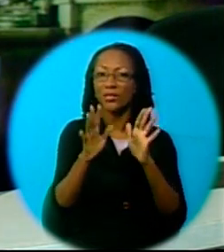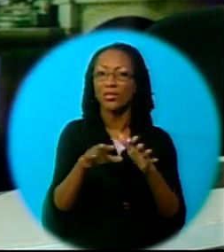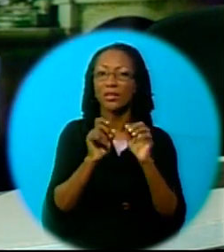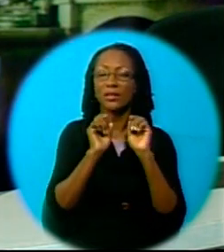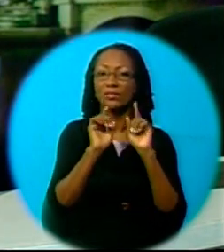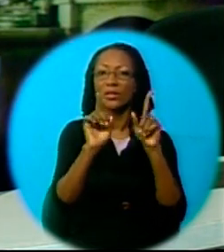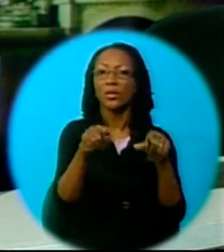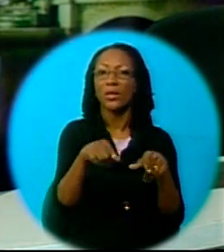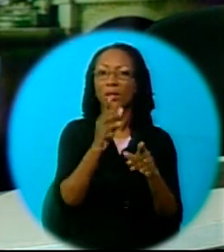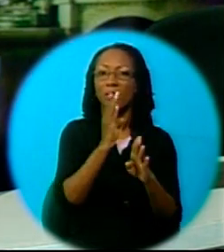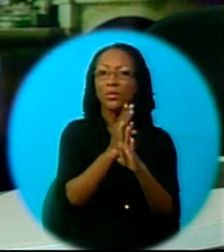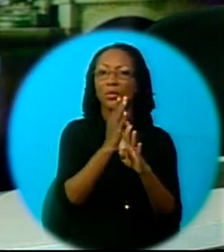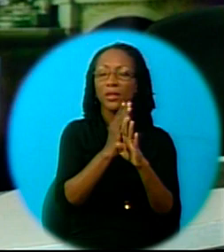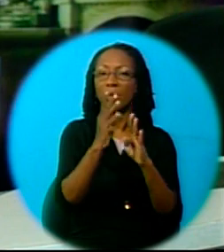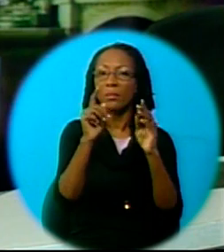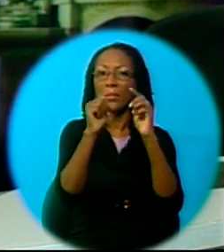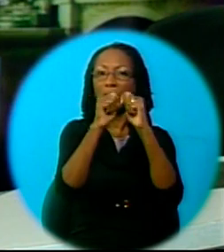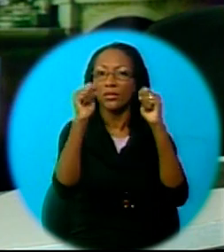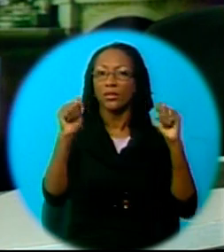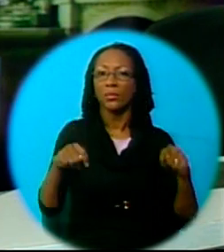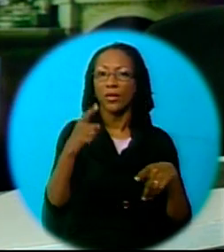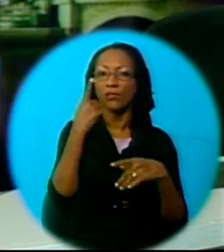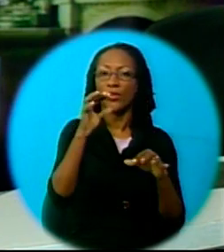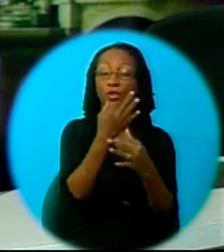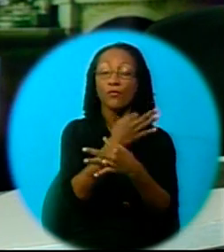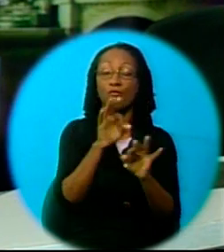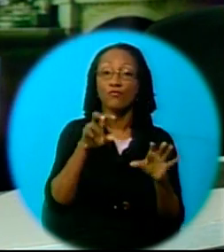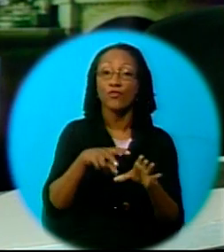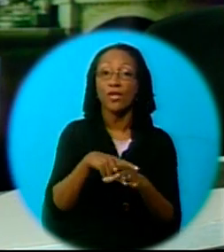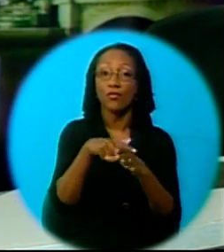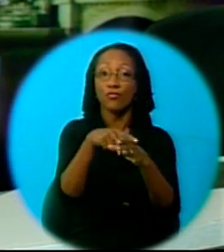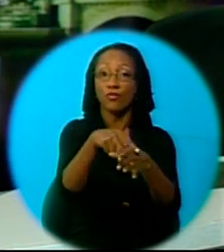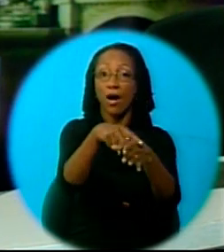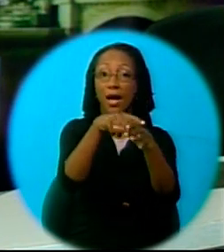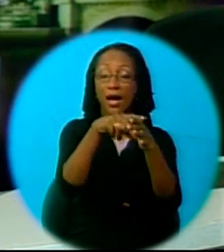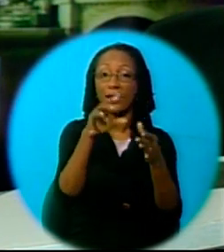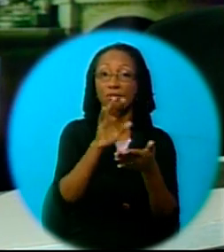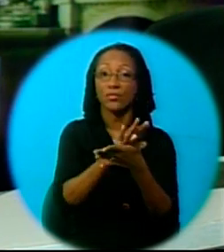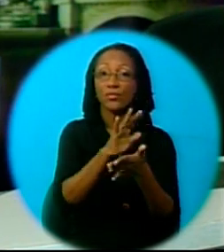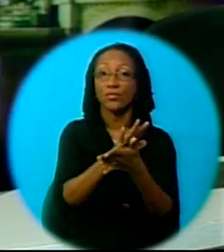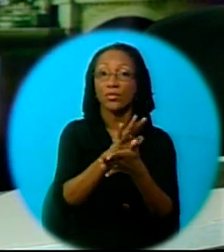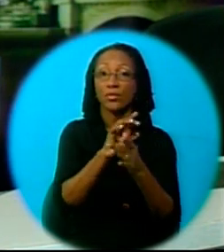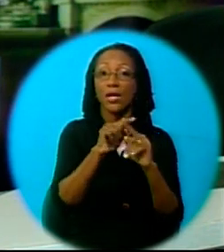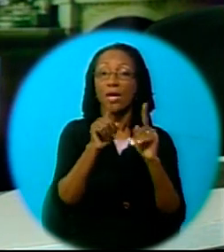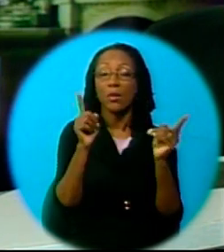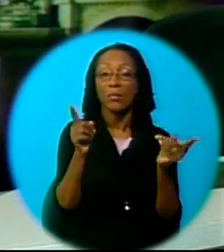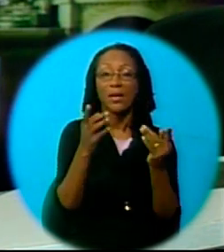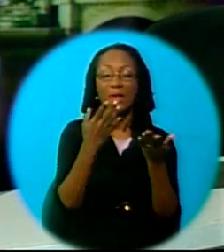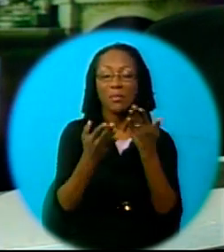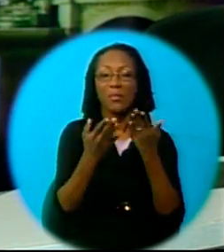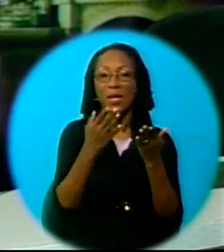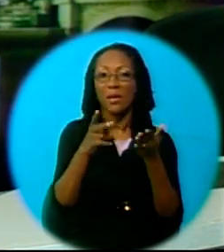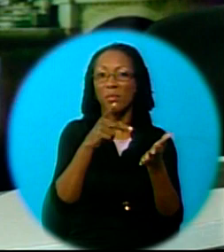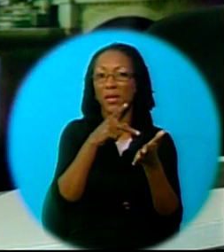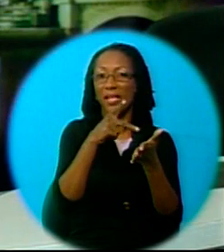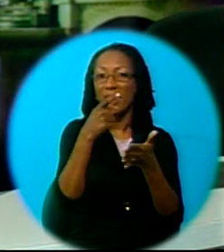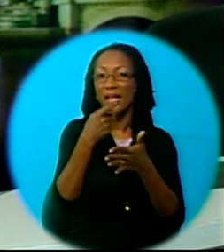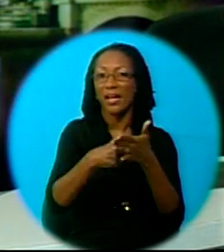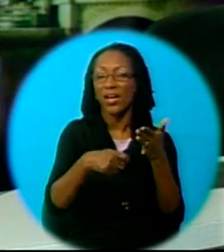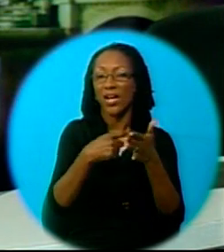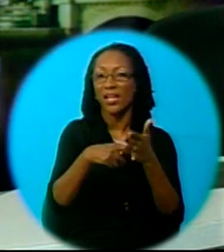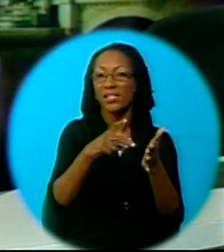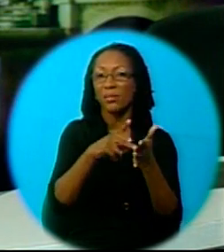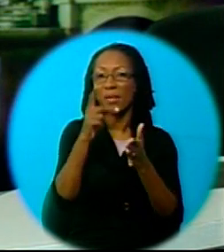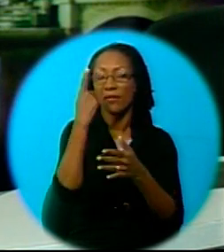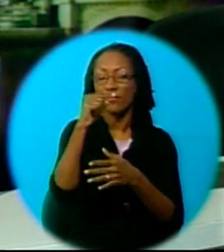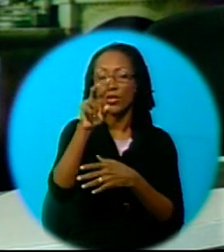bus terminal for their free ride to school. But there may be a price to pay for stragglers. If two ministers have their way, there